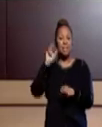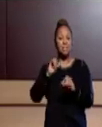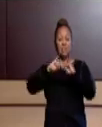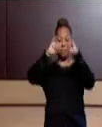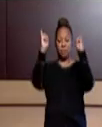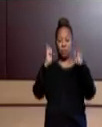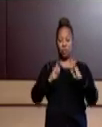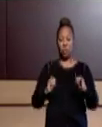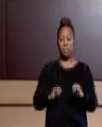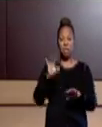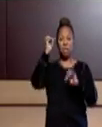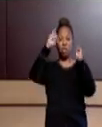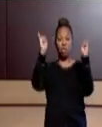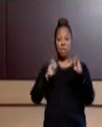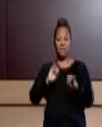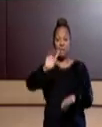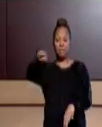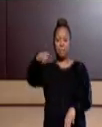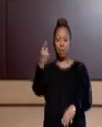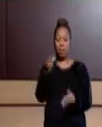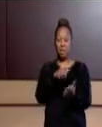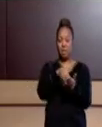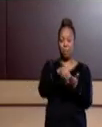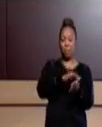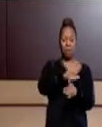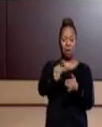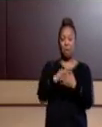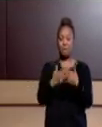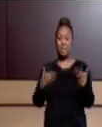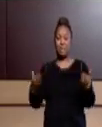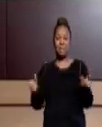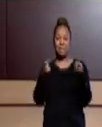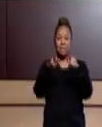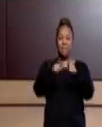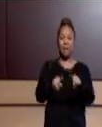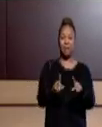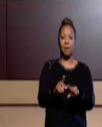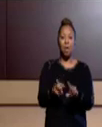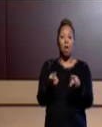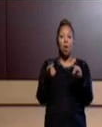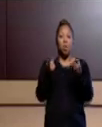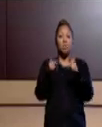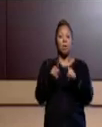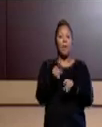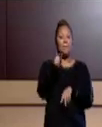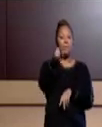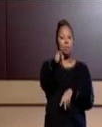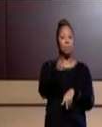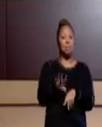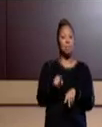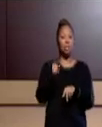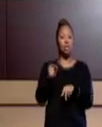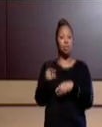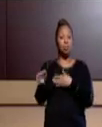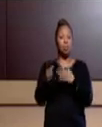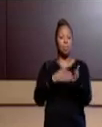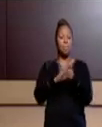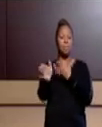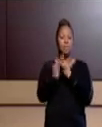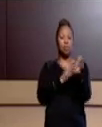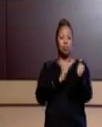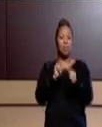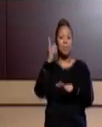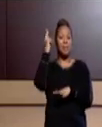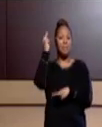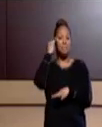And if your image is that I'm lowlier and I'm weak and all of these other things, then what's going to happen to you is you will crumble because